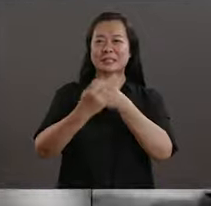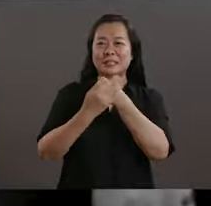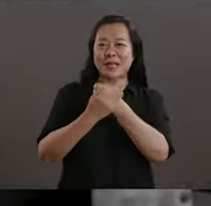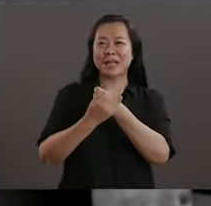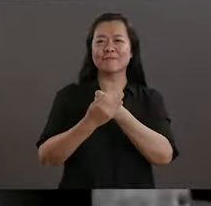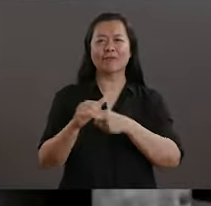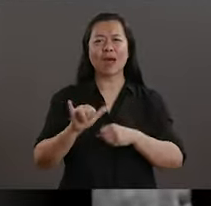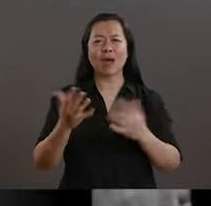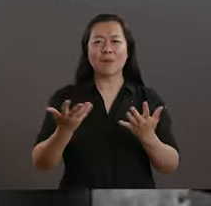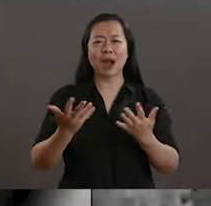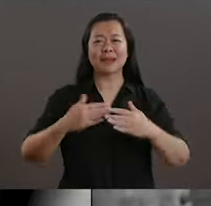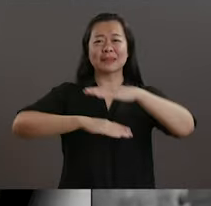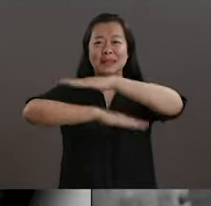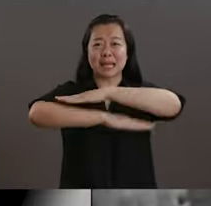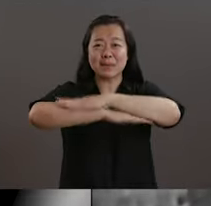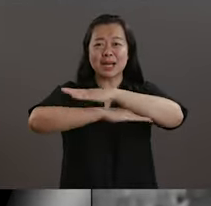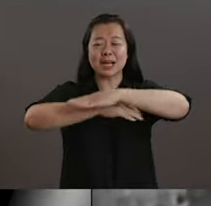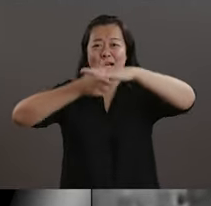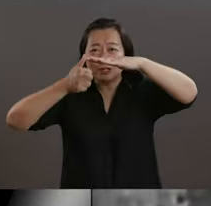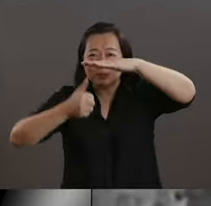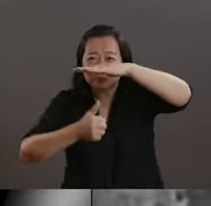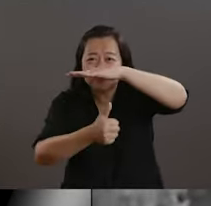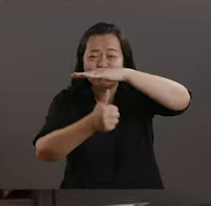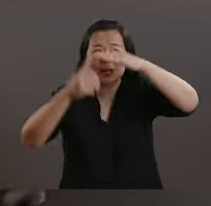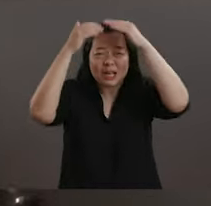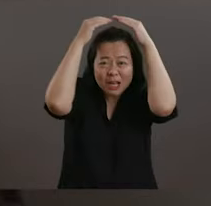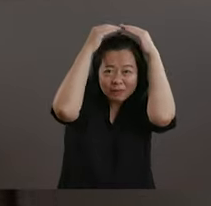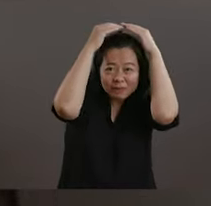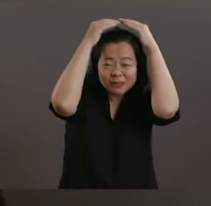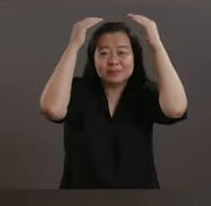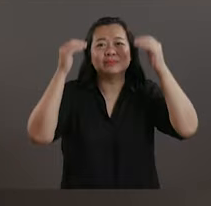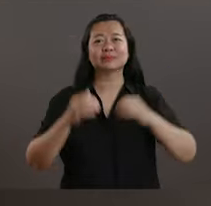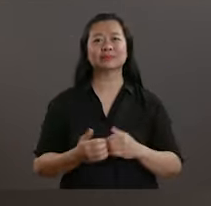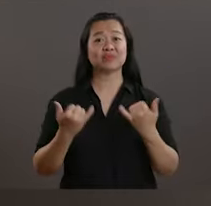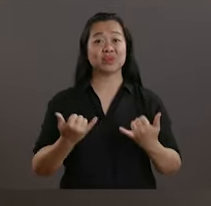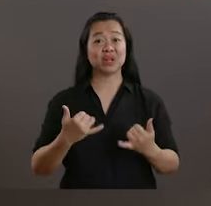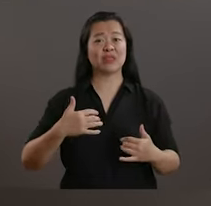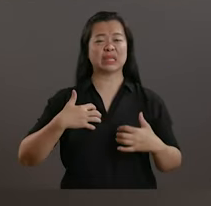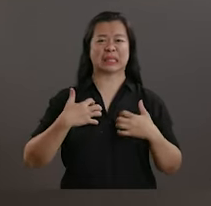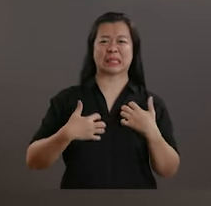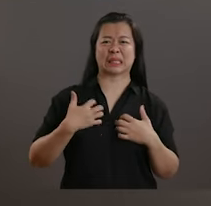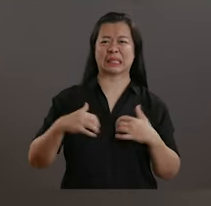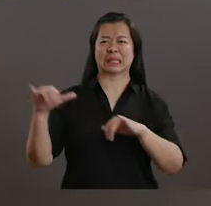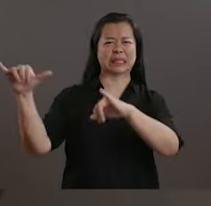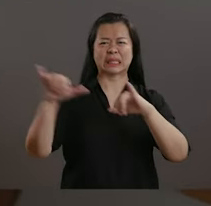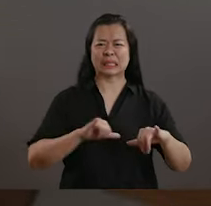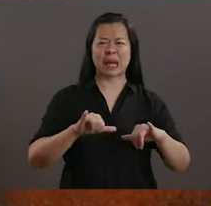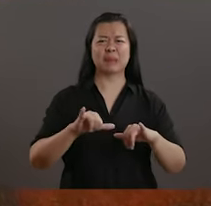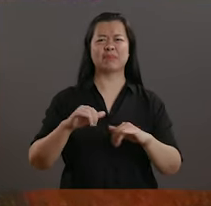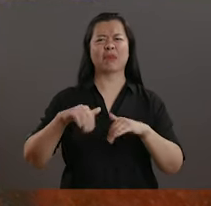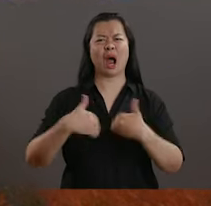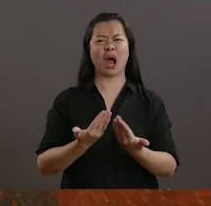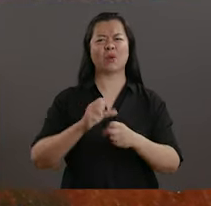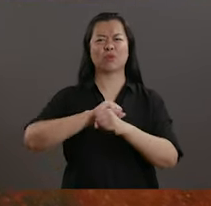safety drills, diving under our desks and covering our heads. Today, we feel a similar